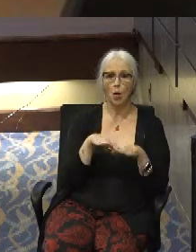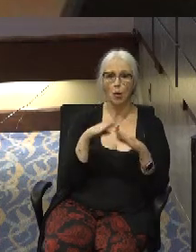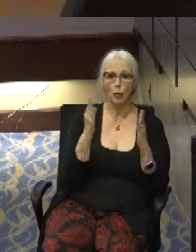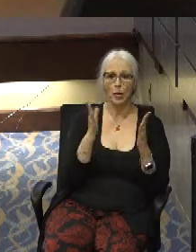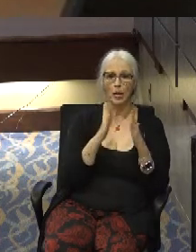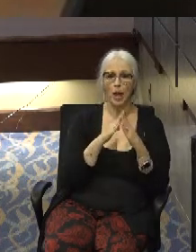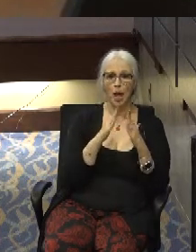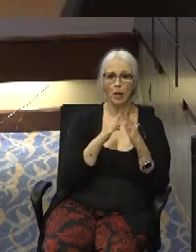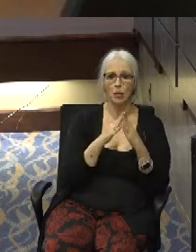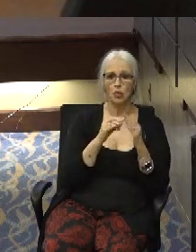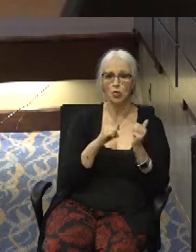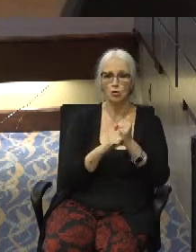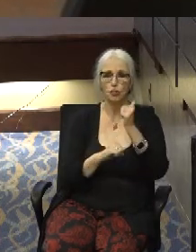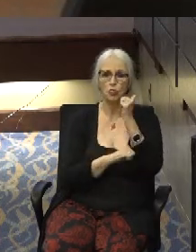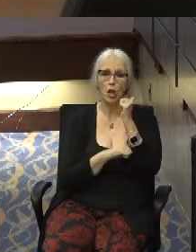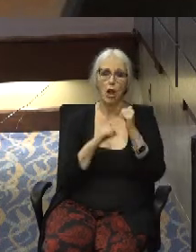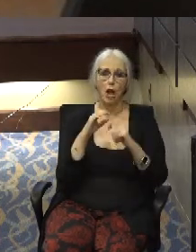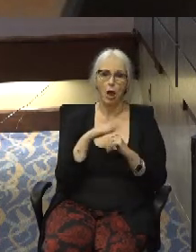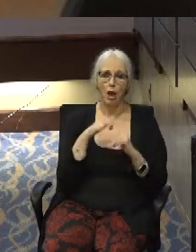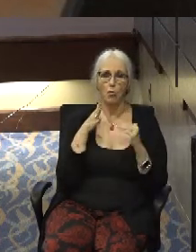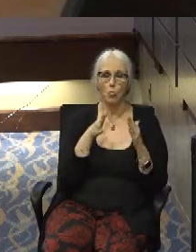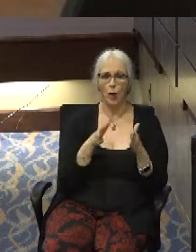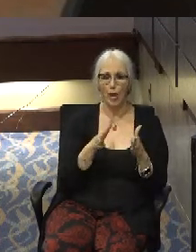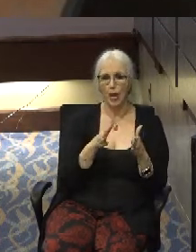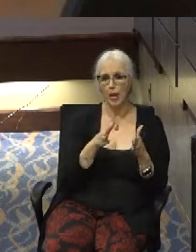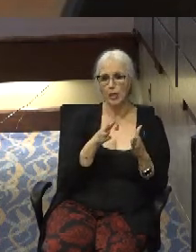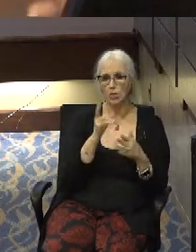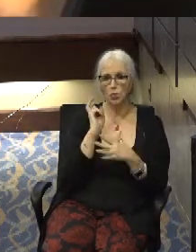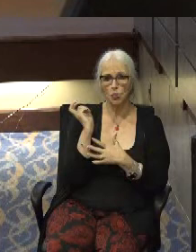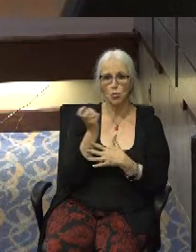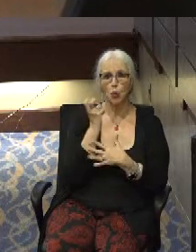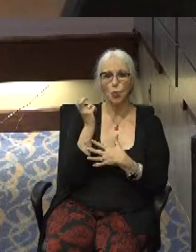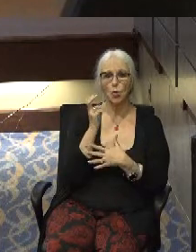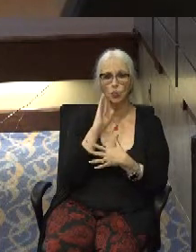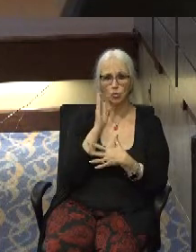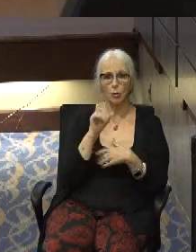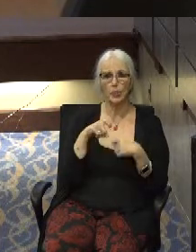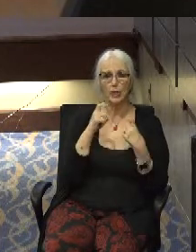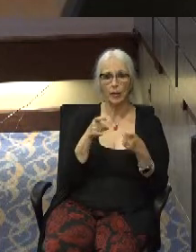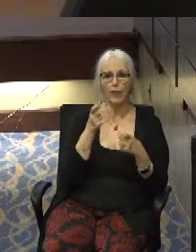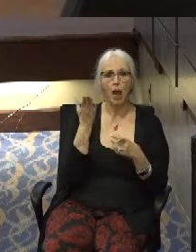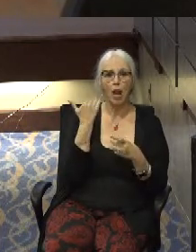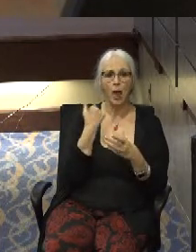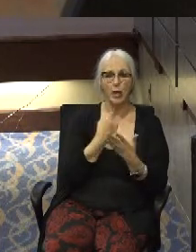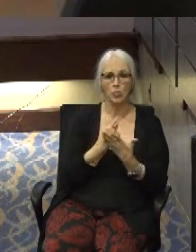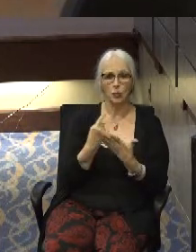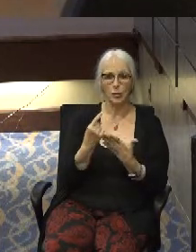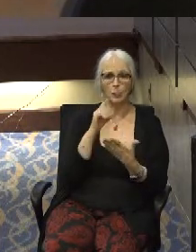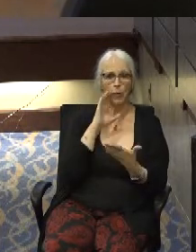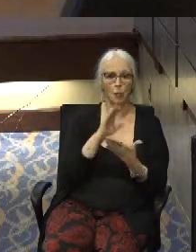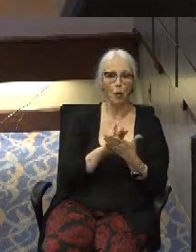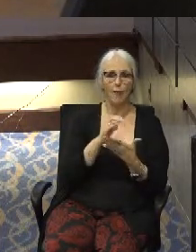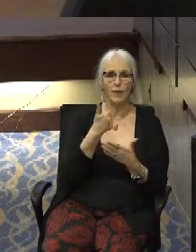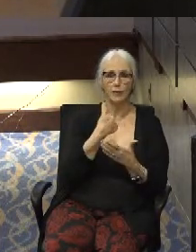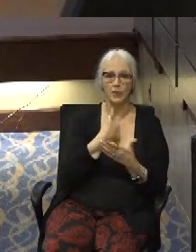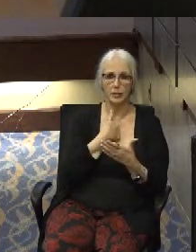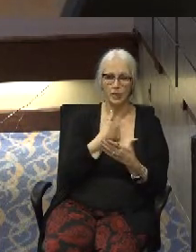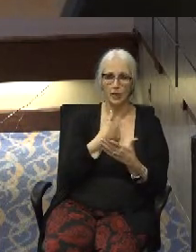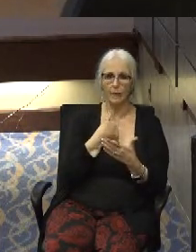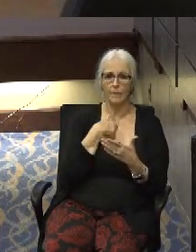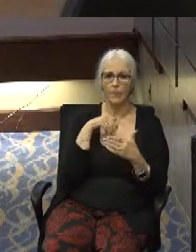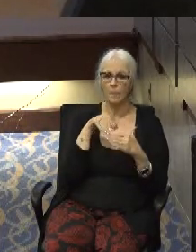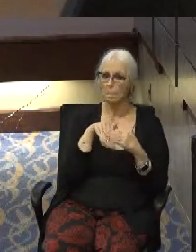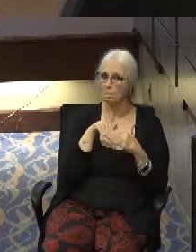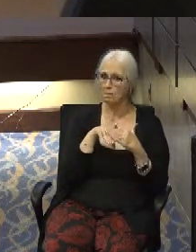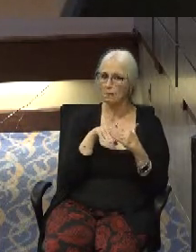that was structured along the way that the tours will be given. Last week, my wife and I took advantage of that. We don't live too far from the castle, just